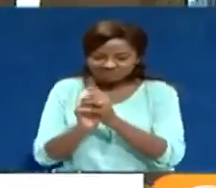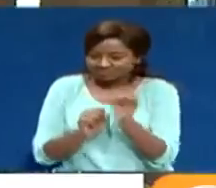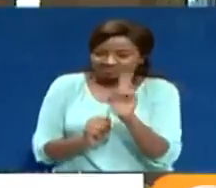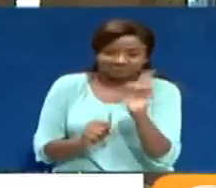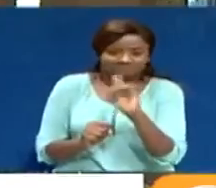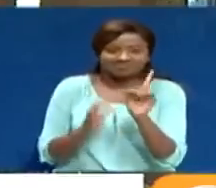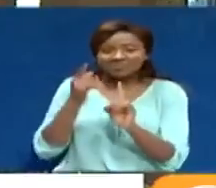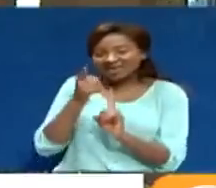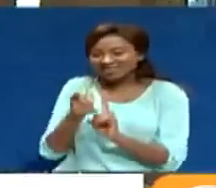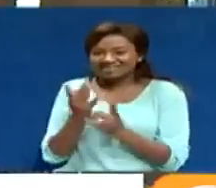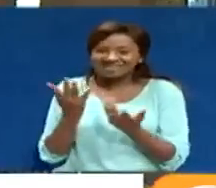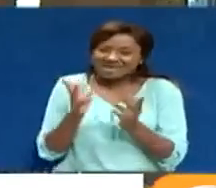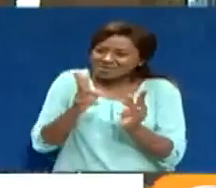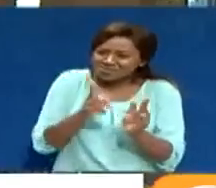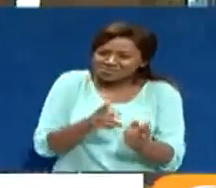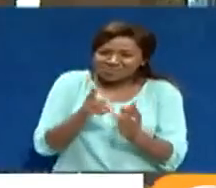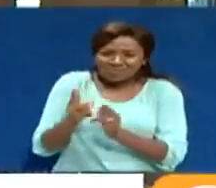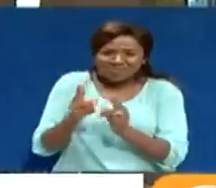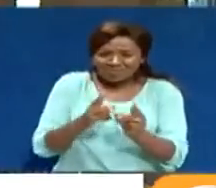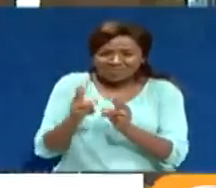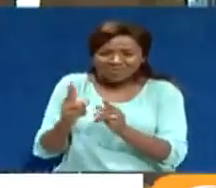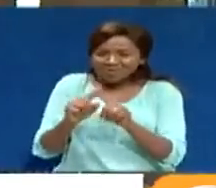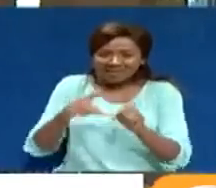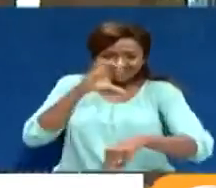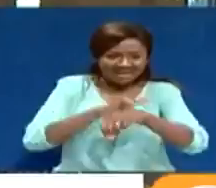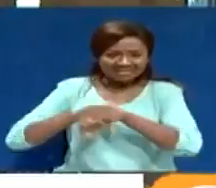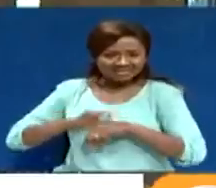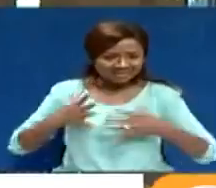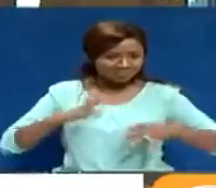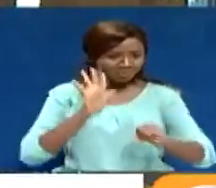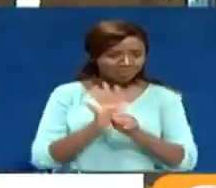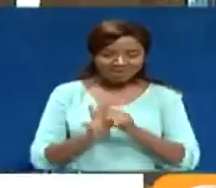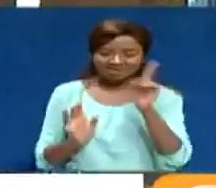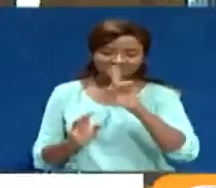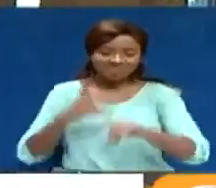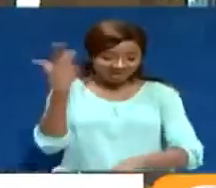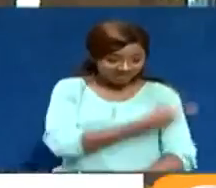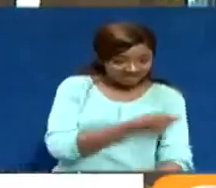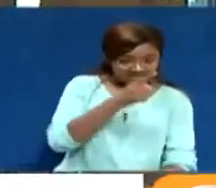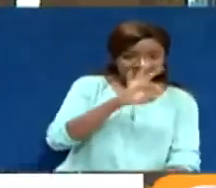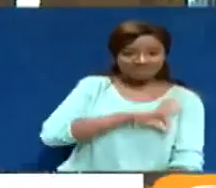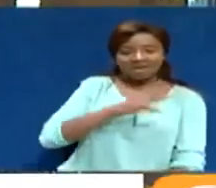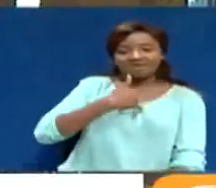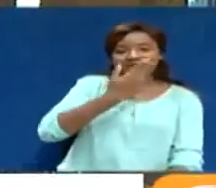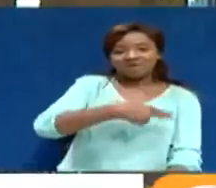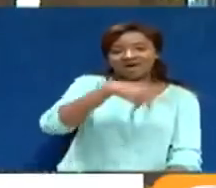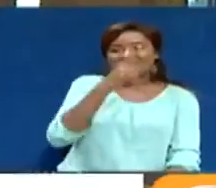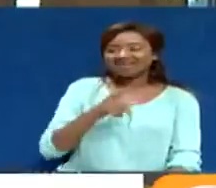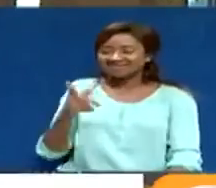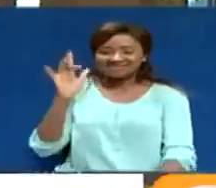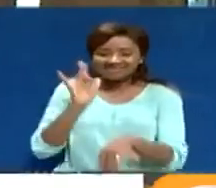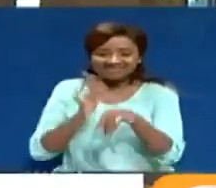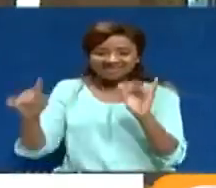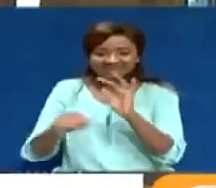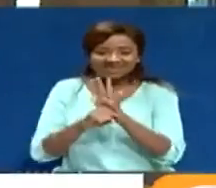are extremely rare and the benefits of the vaccine far outweighs the risk. The use of the vaccine has, however, been paused in the